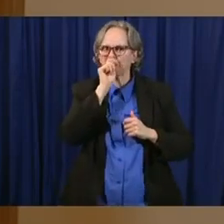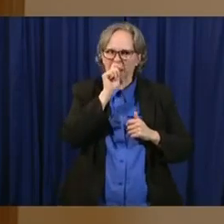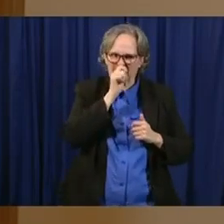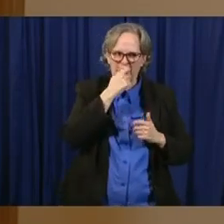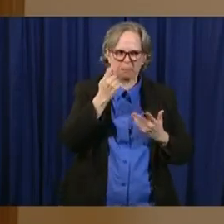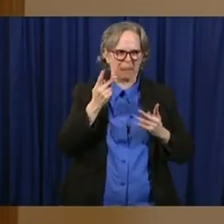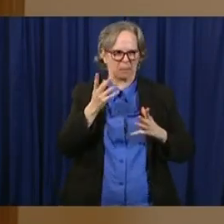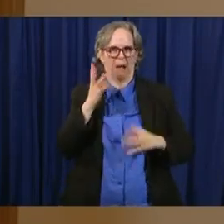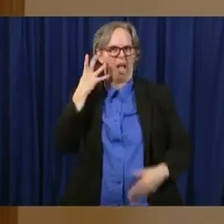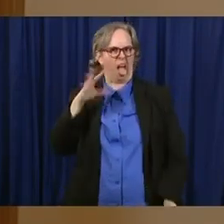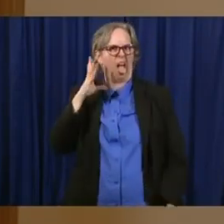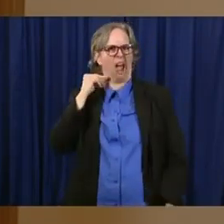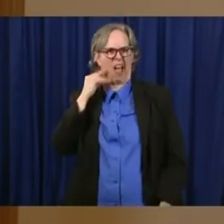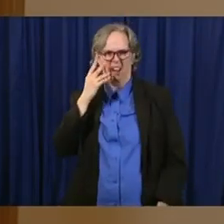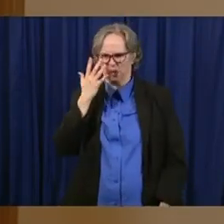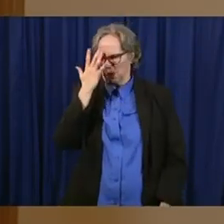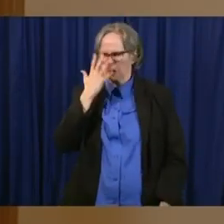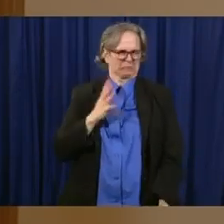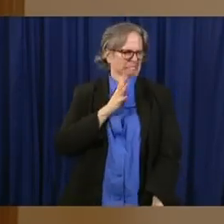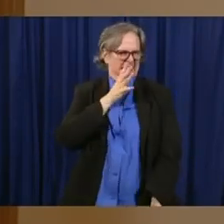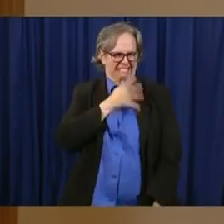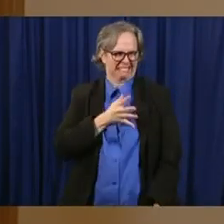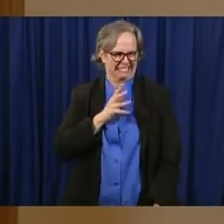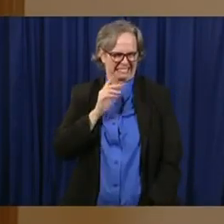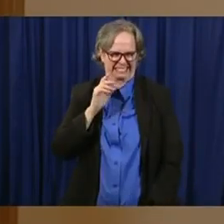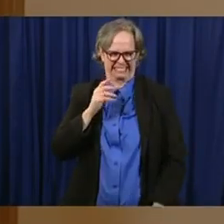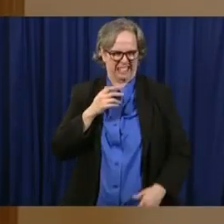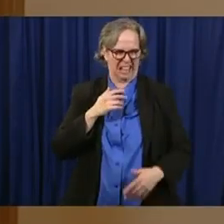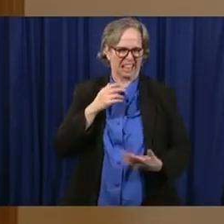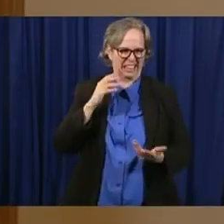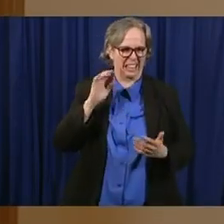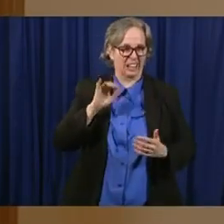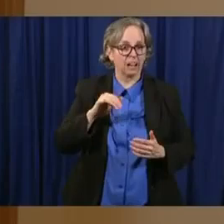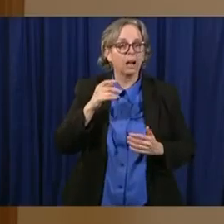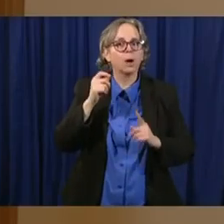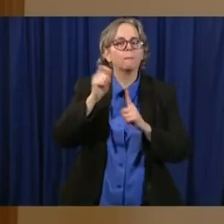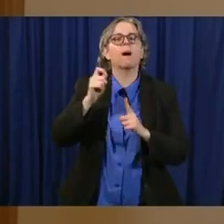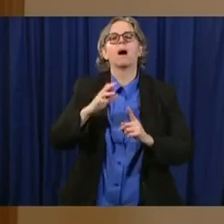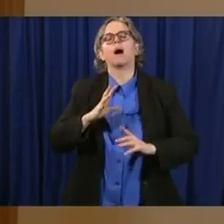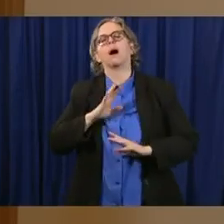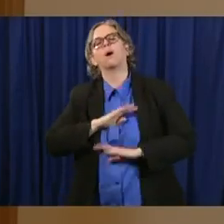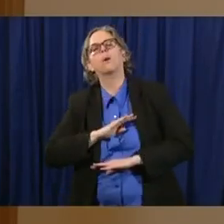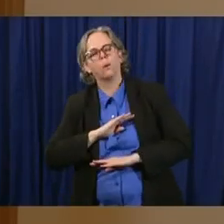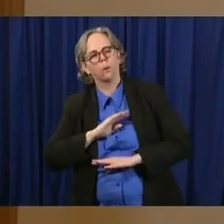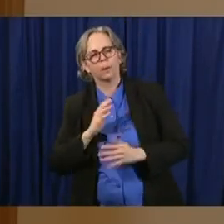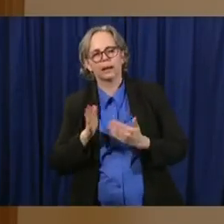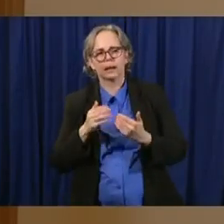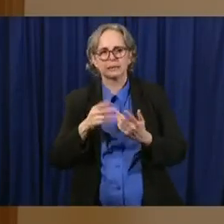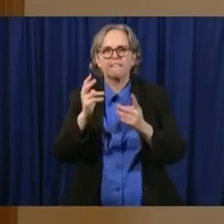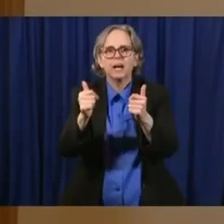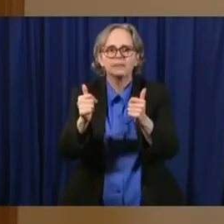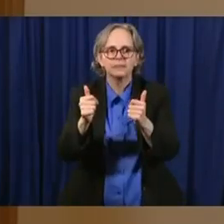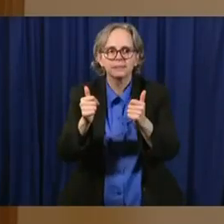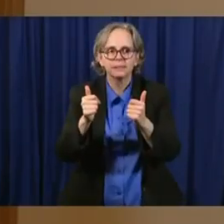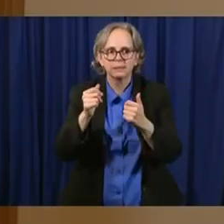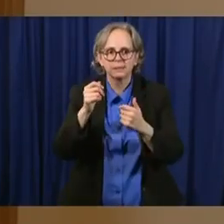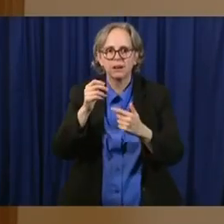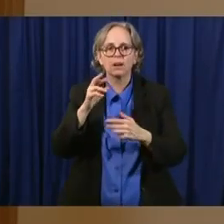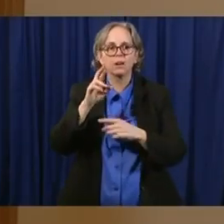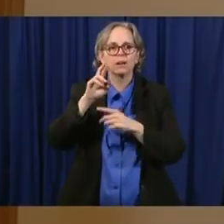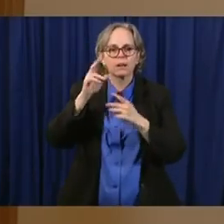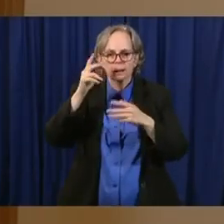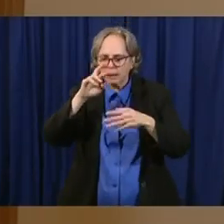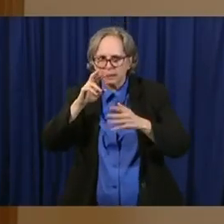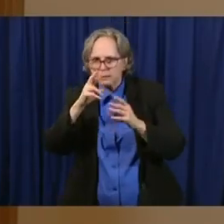had it know that that is not fun. Having a quick test that you can do blood on will help us rapidly diagnose people both with the